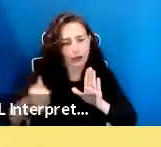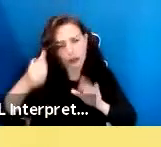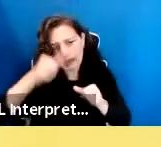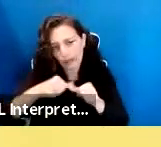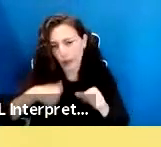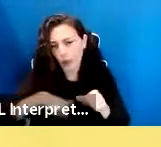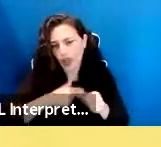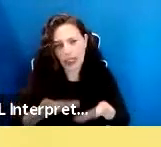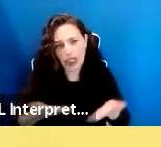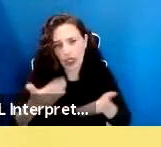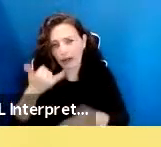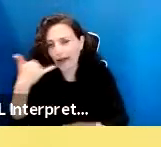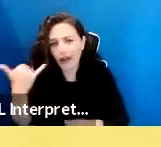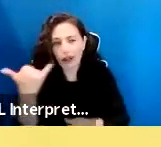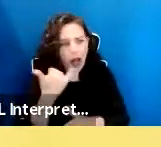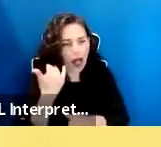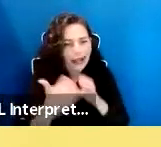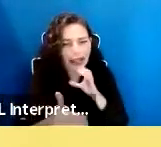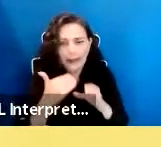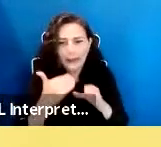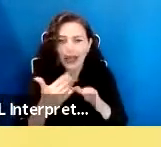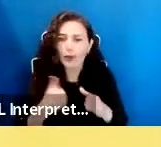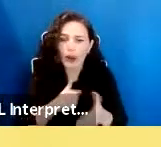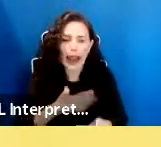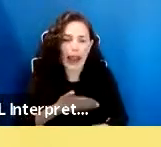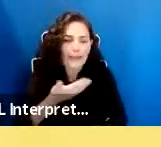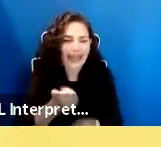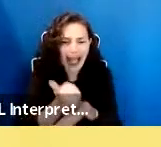to call, to email, and happy to help.